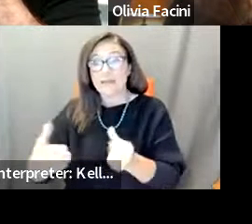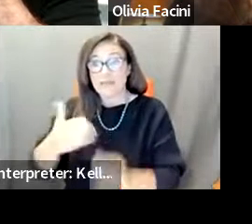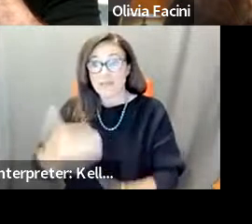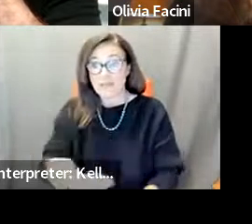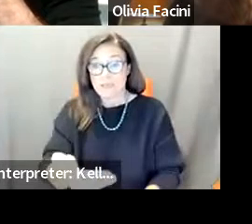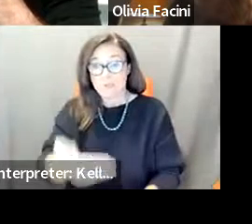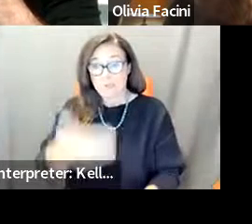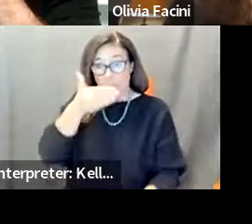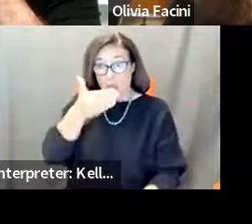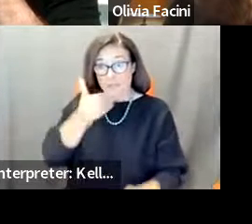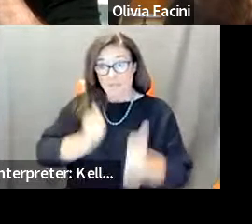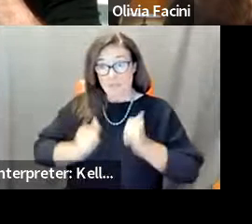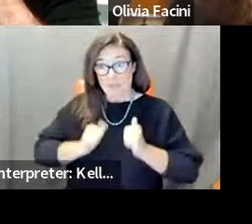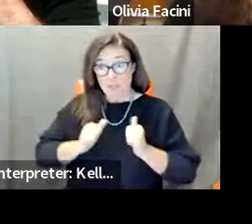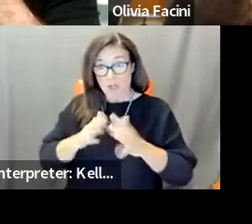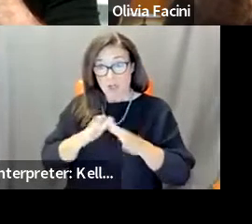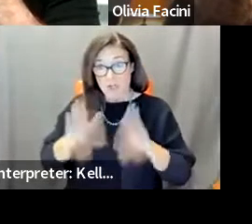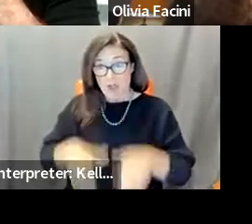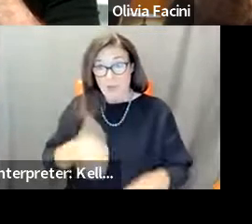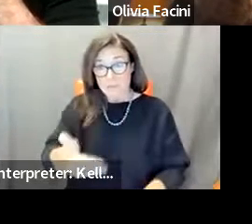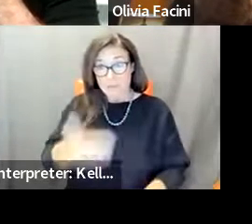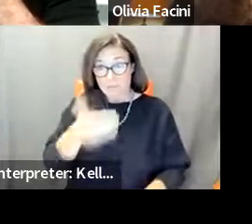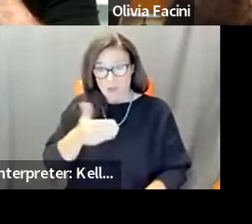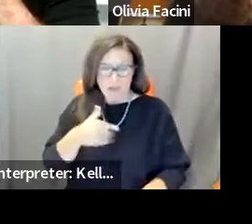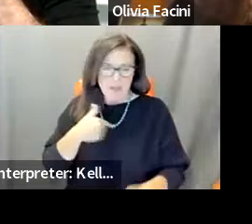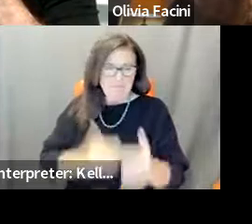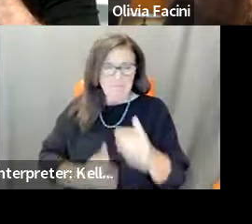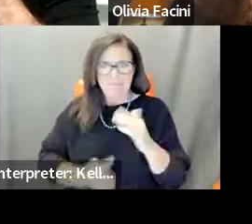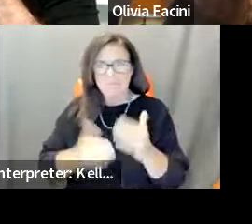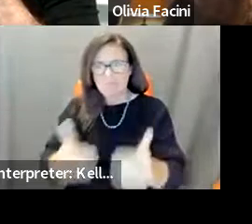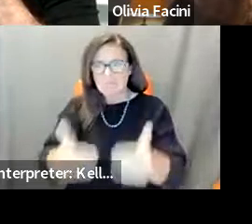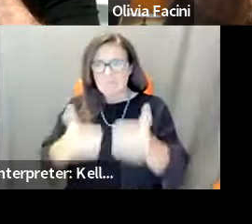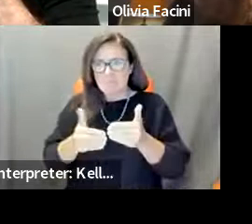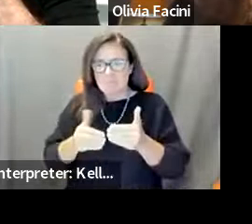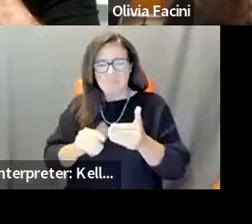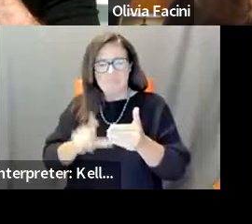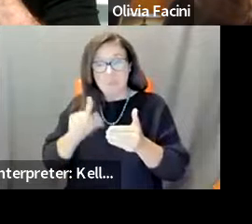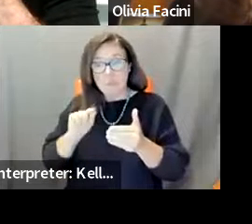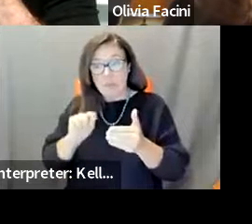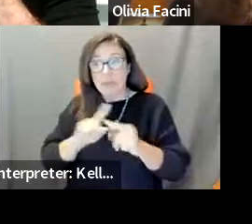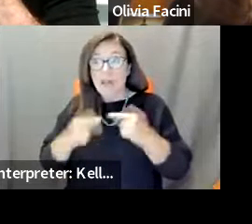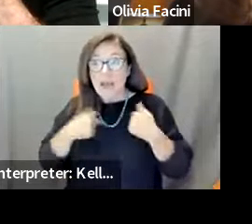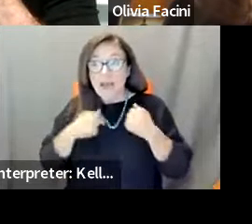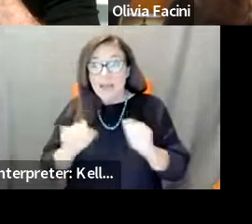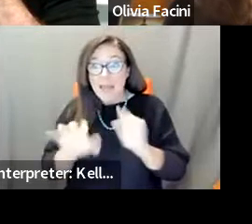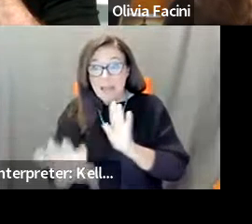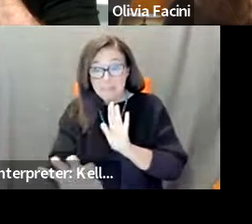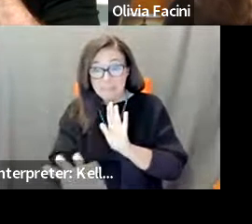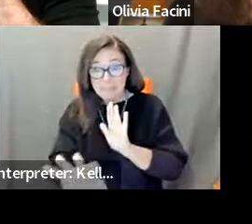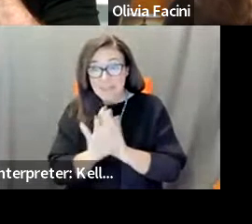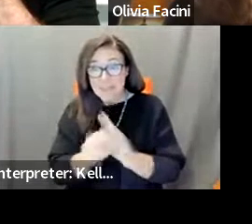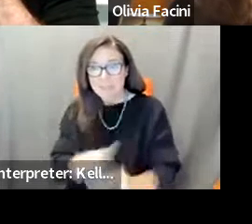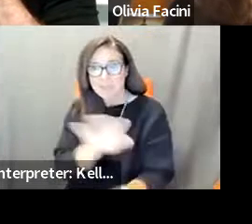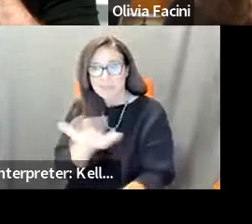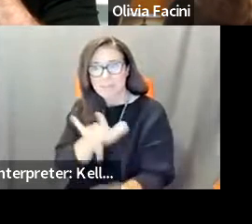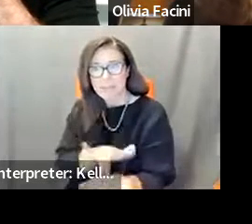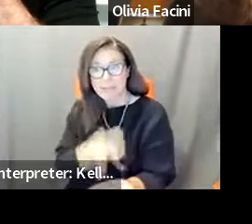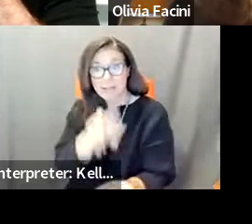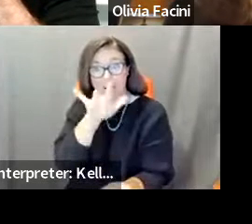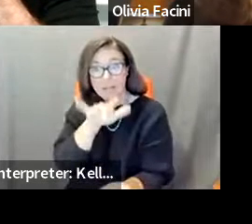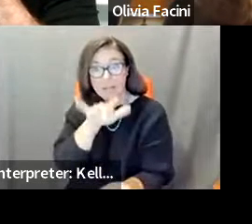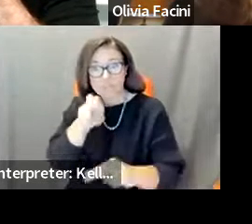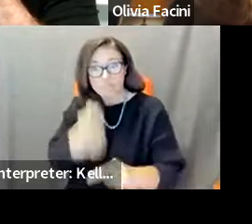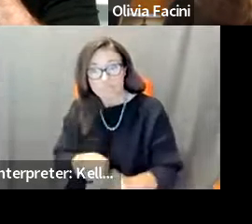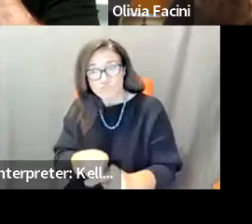a little bit, but I can pick seats that are closer to the middle so that I can see the center of the